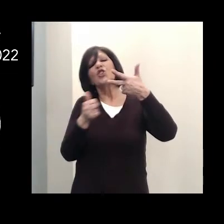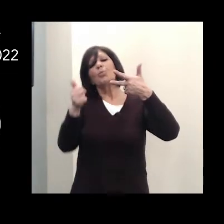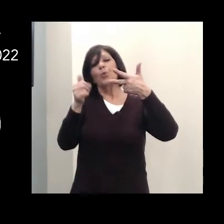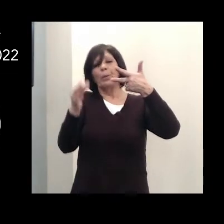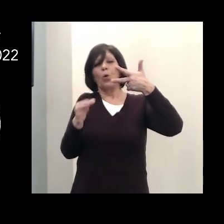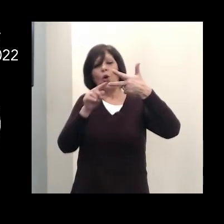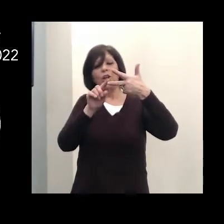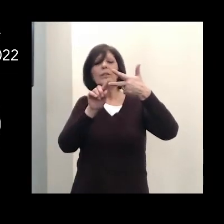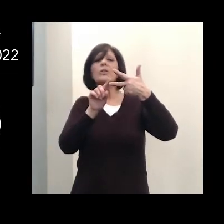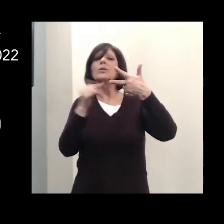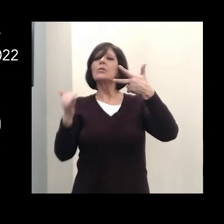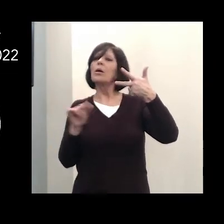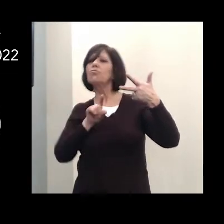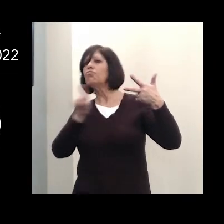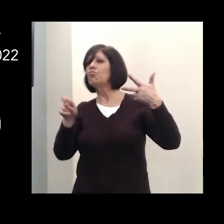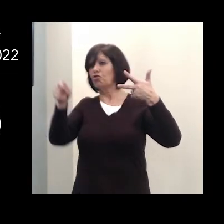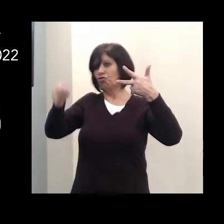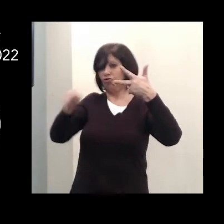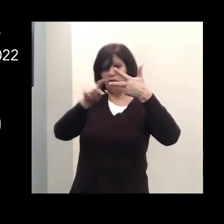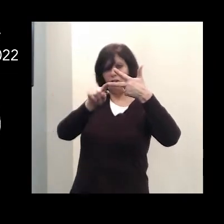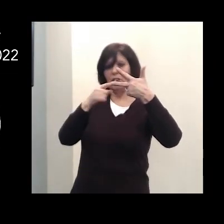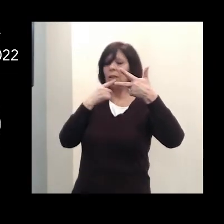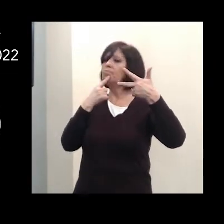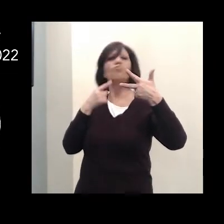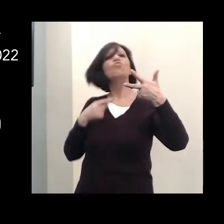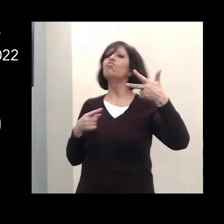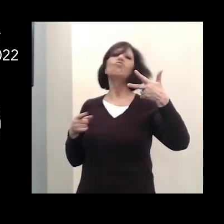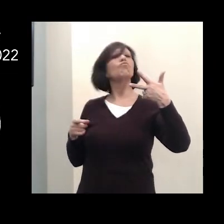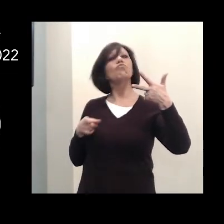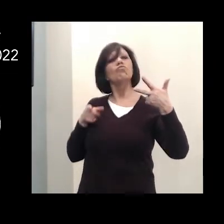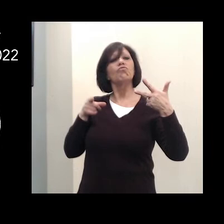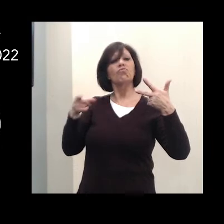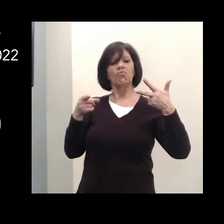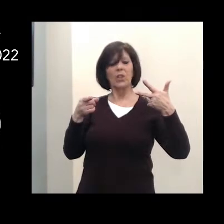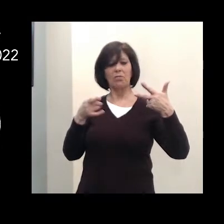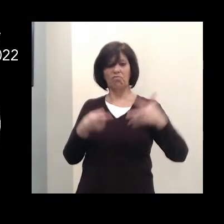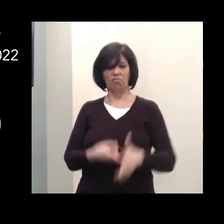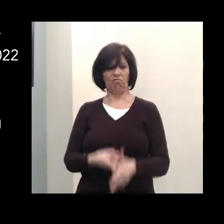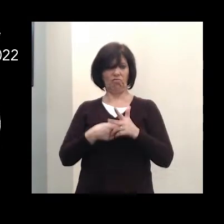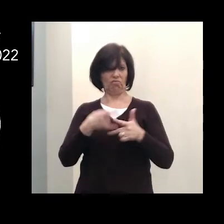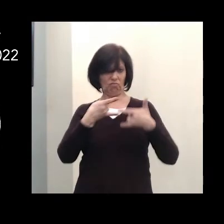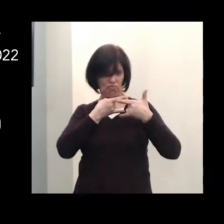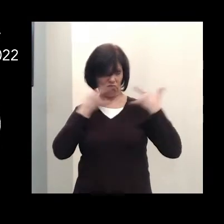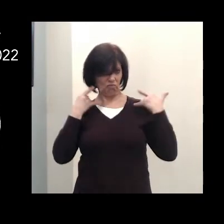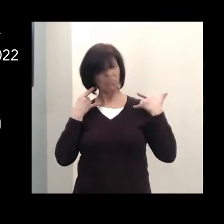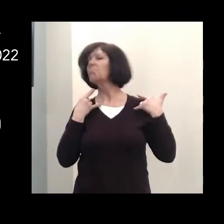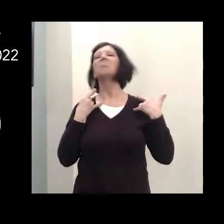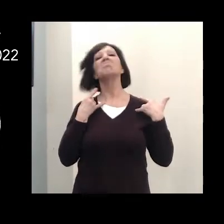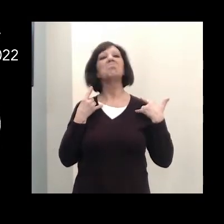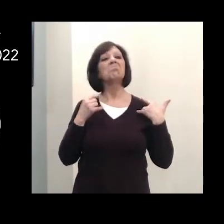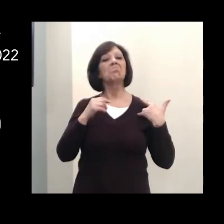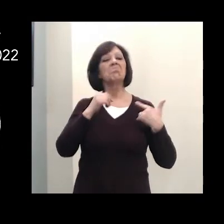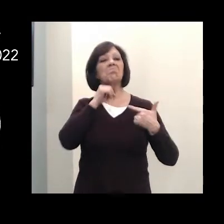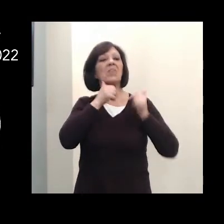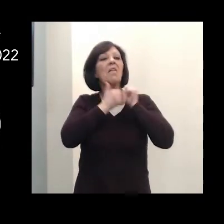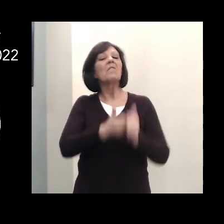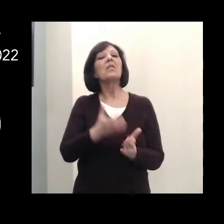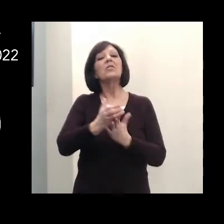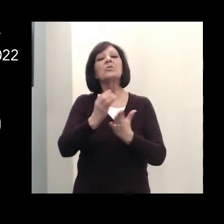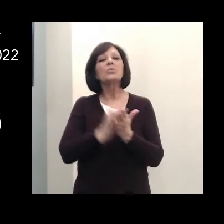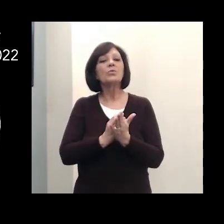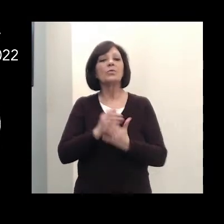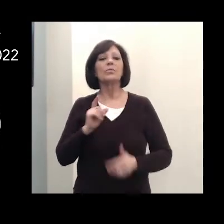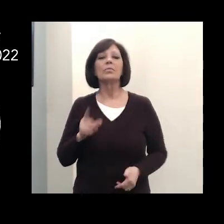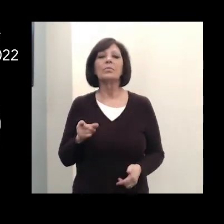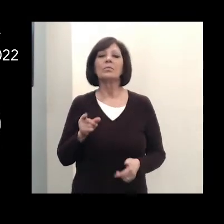Court judge in Nassau County ruling on the constitutionality of the action that was entered into by